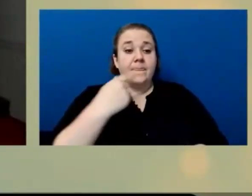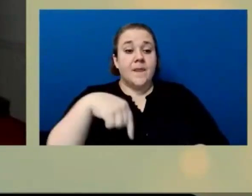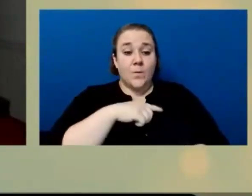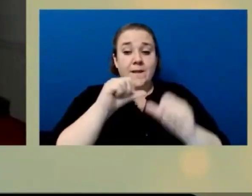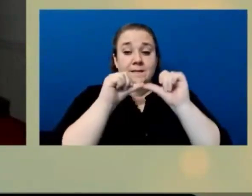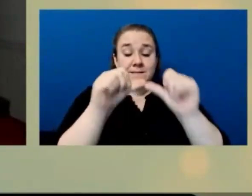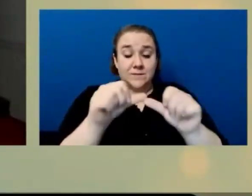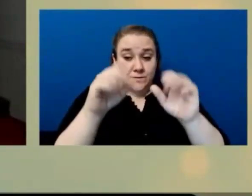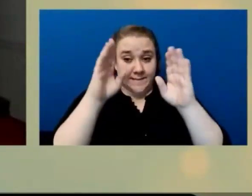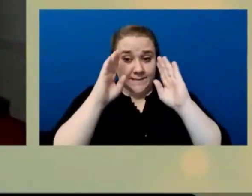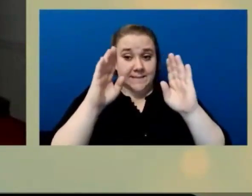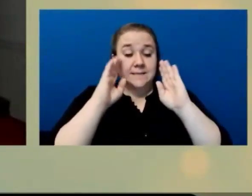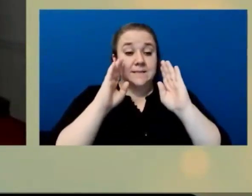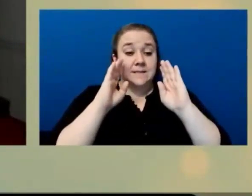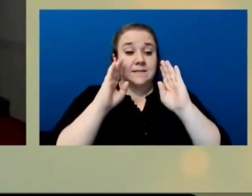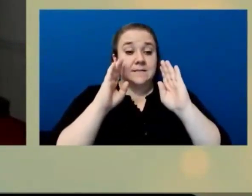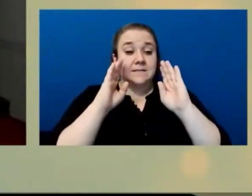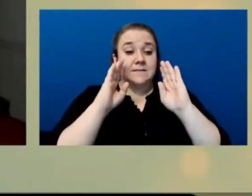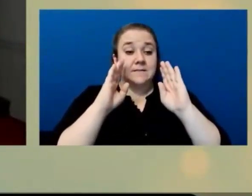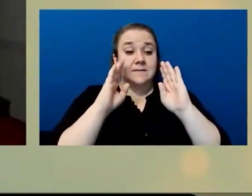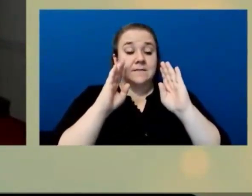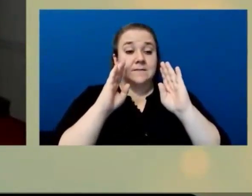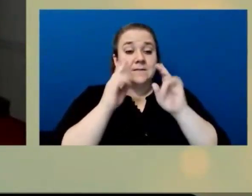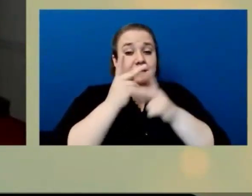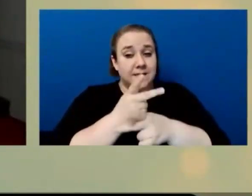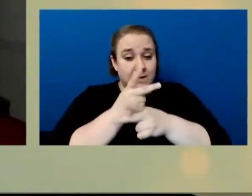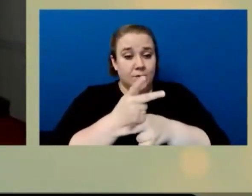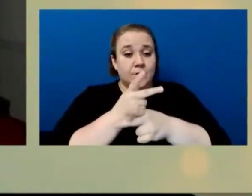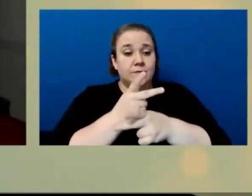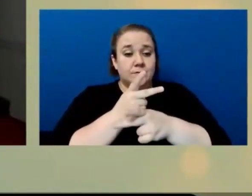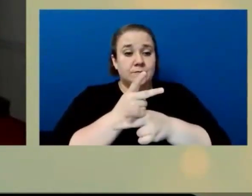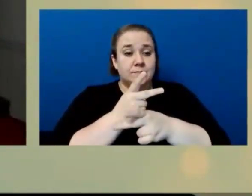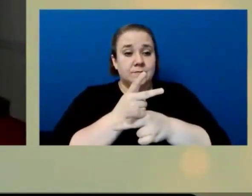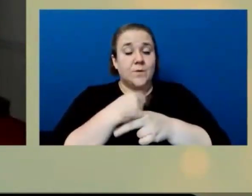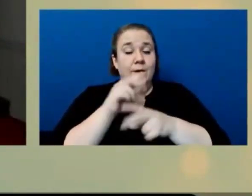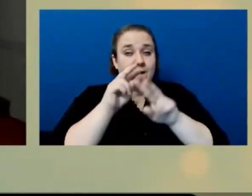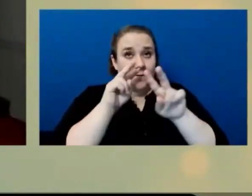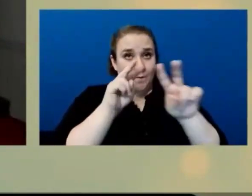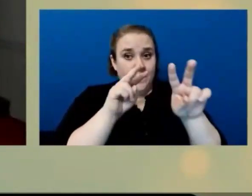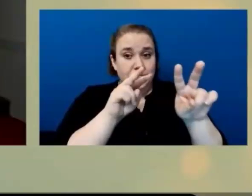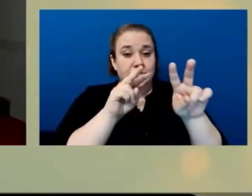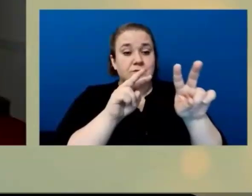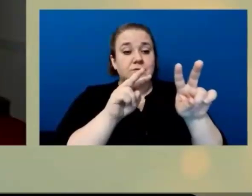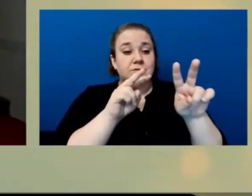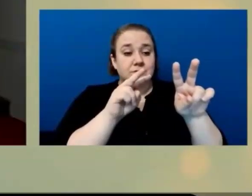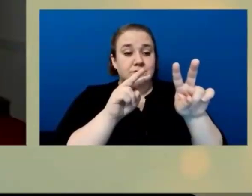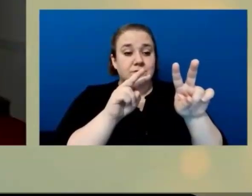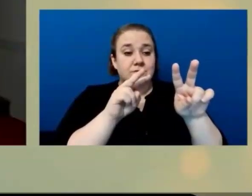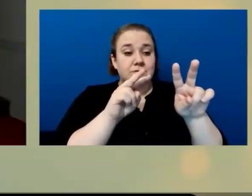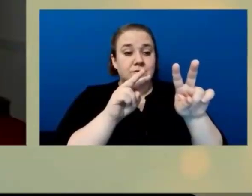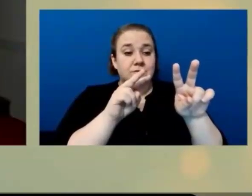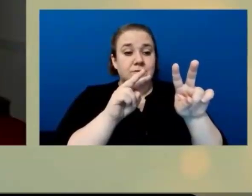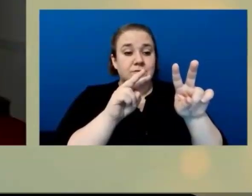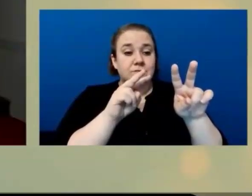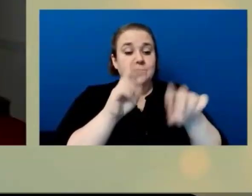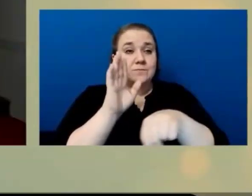May we continue attending with care. May we keep watch. May